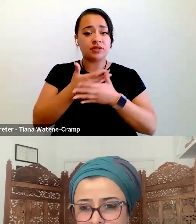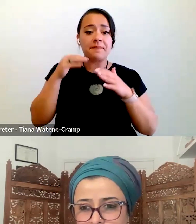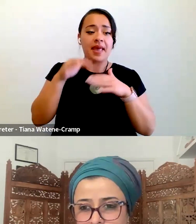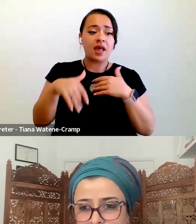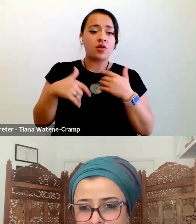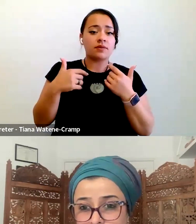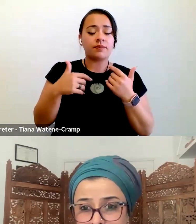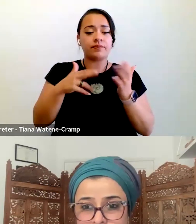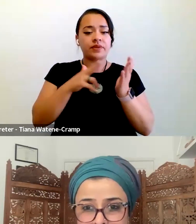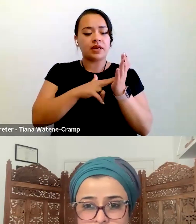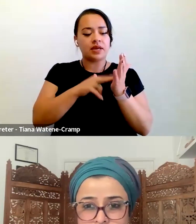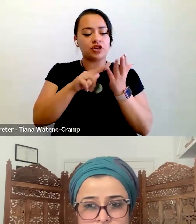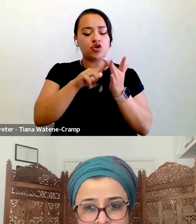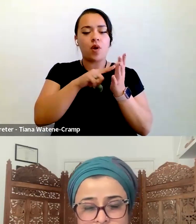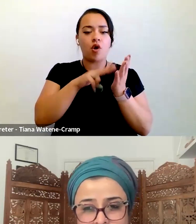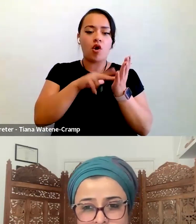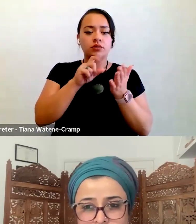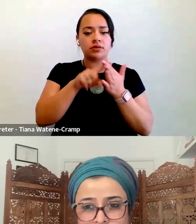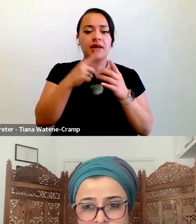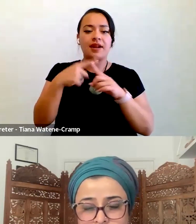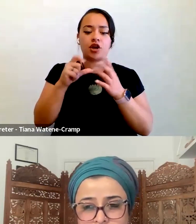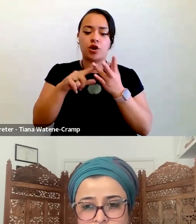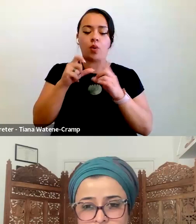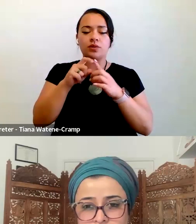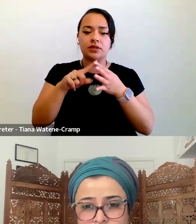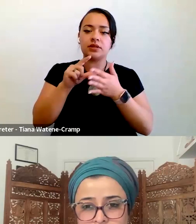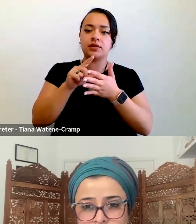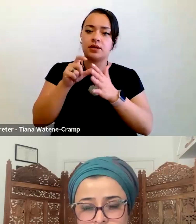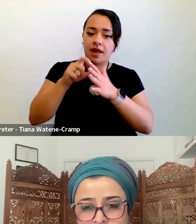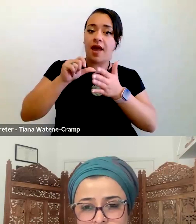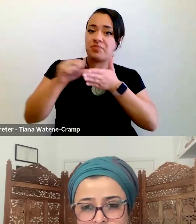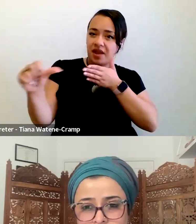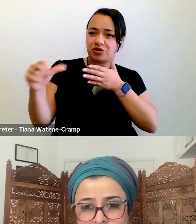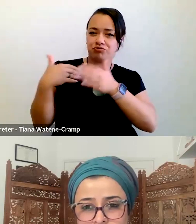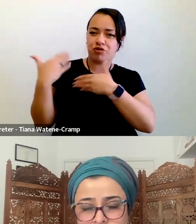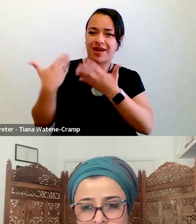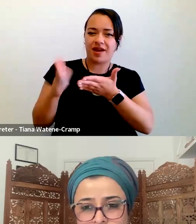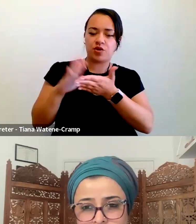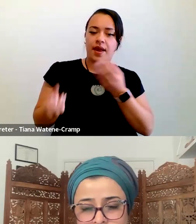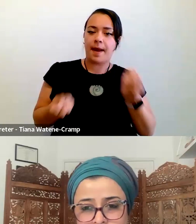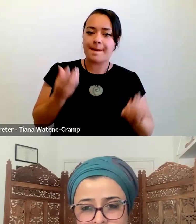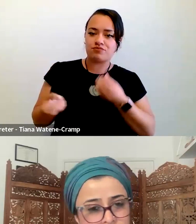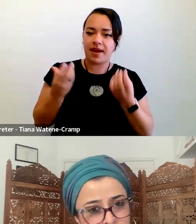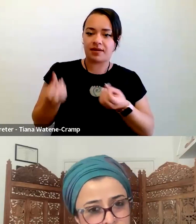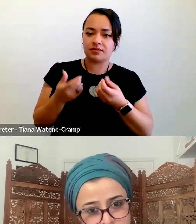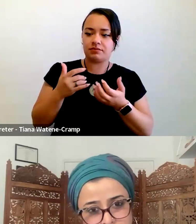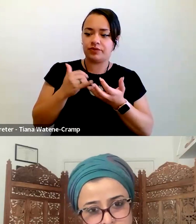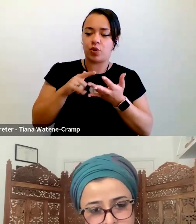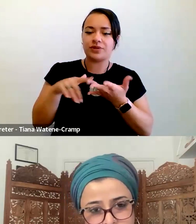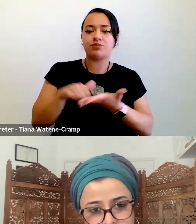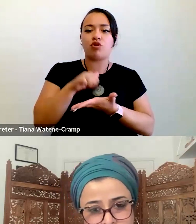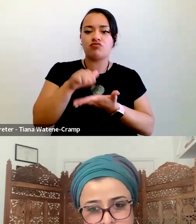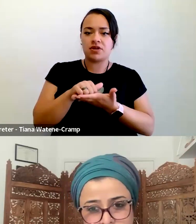and coded application processes. How do we start to unpack these in a way that is appropriate? Thanks,